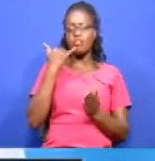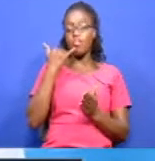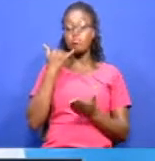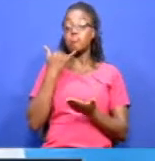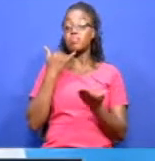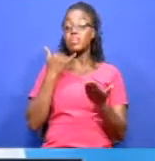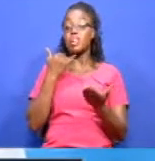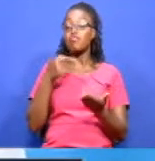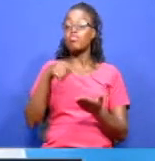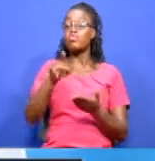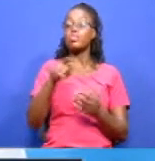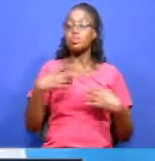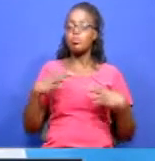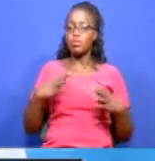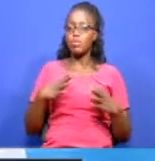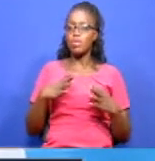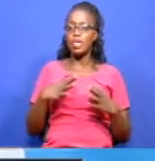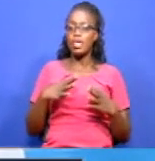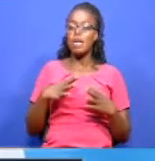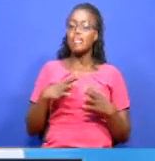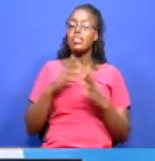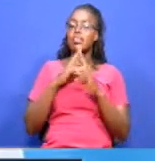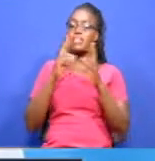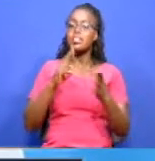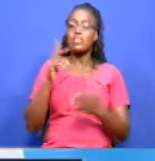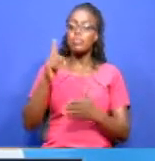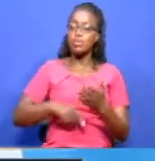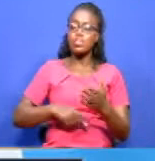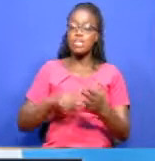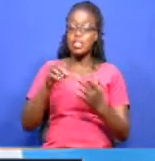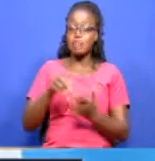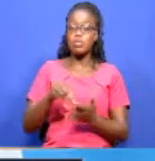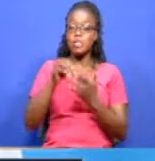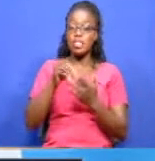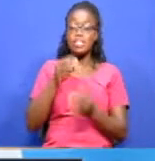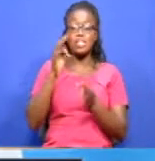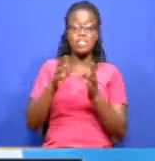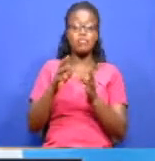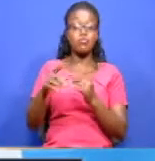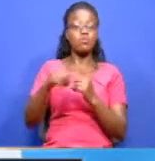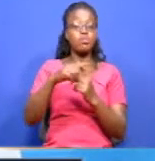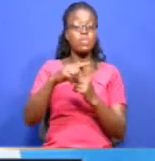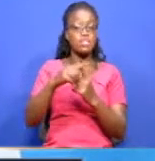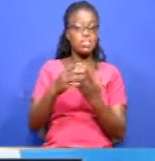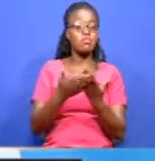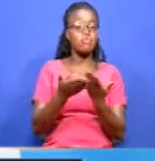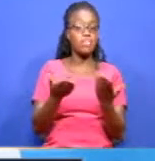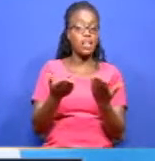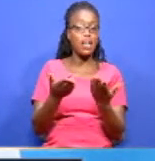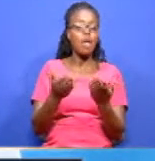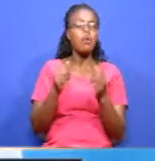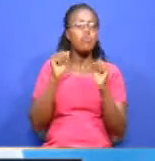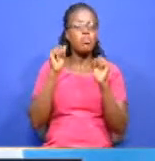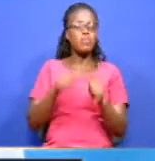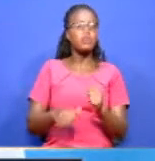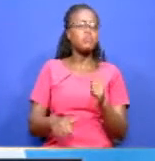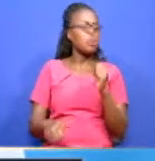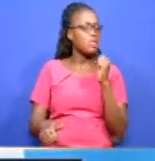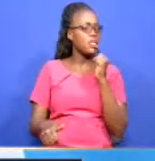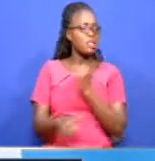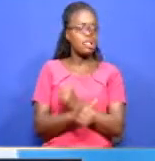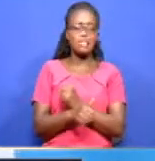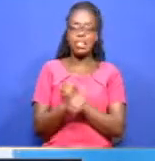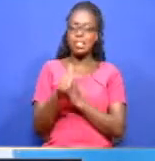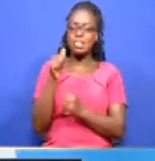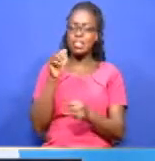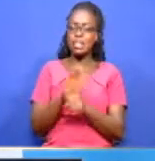consequence of not doing so, particularly when one tests positive, can be disastrous. And I want